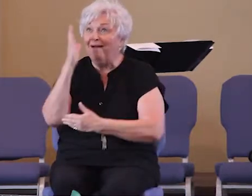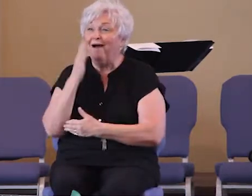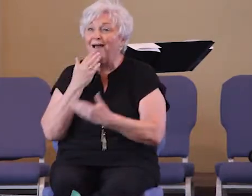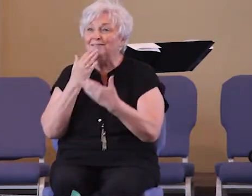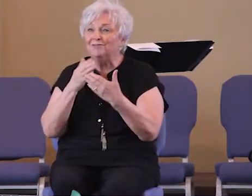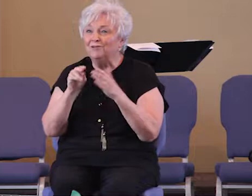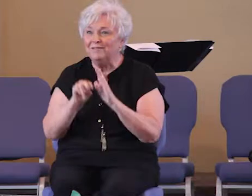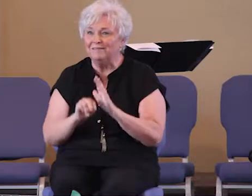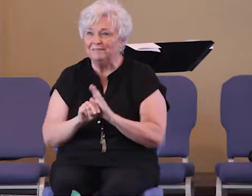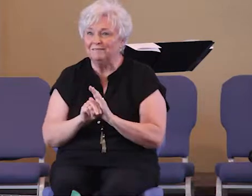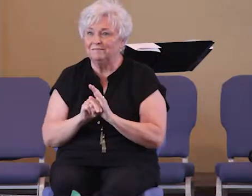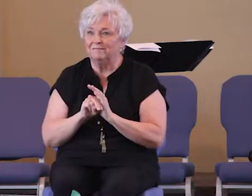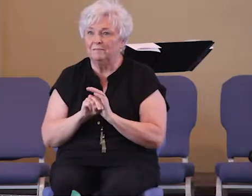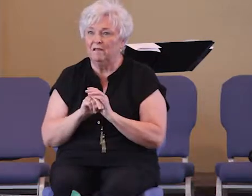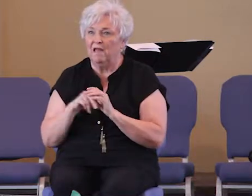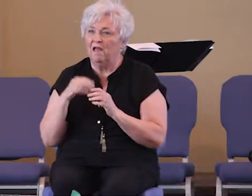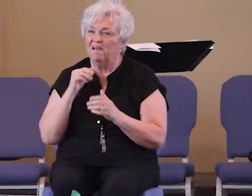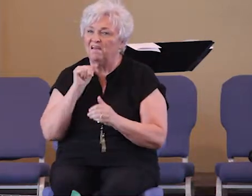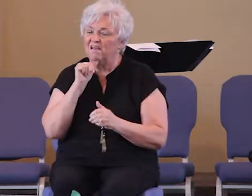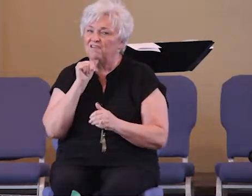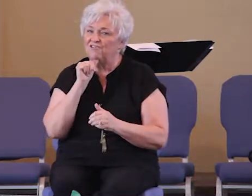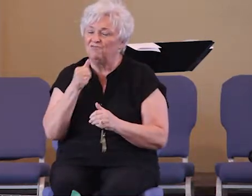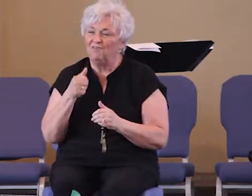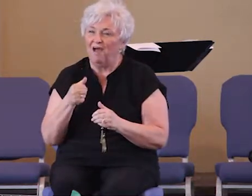Don't like bad.